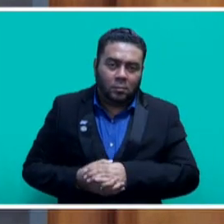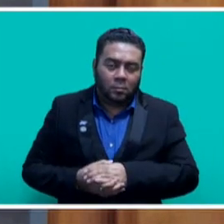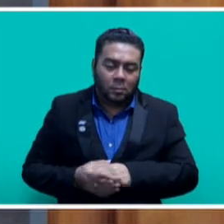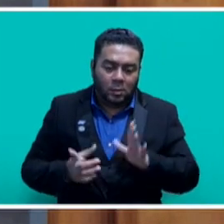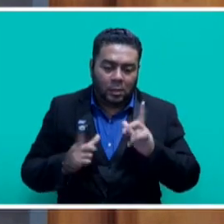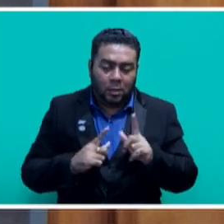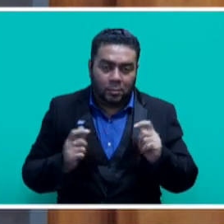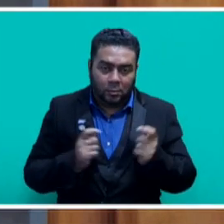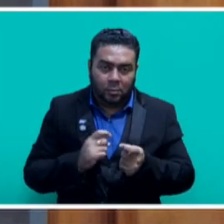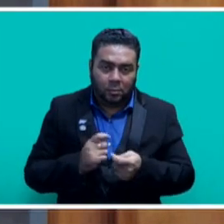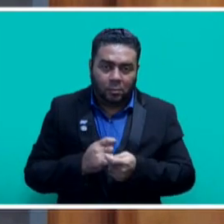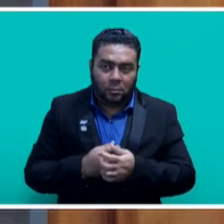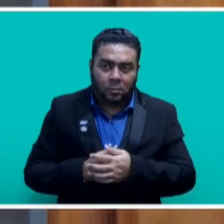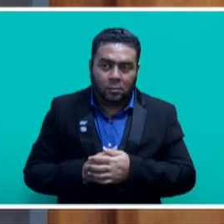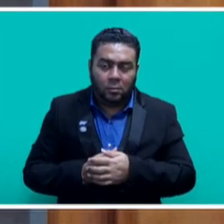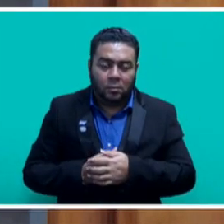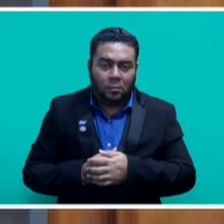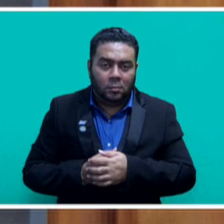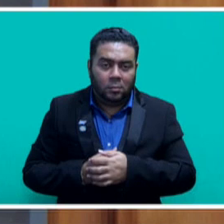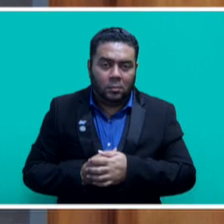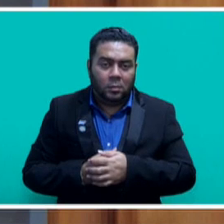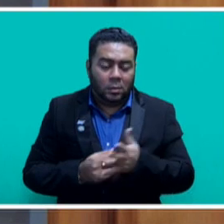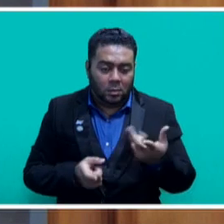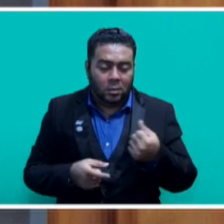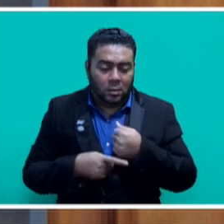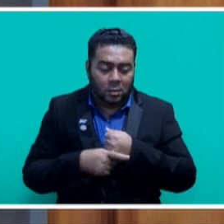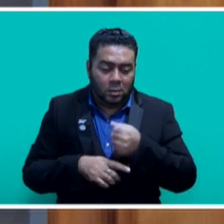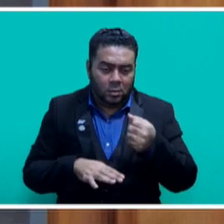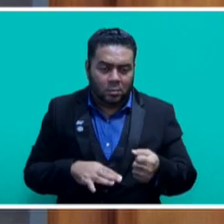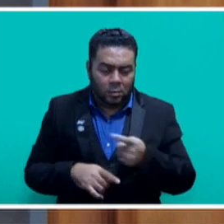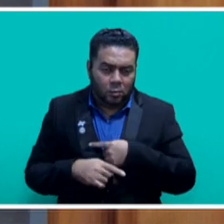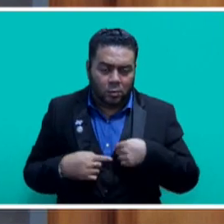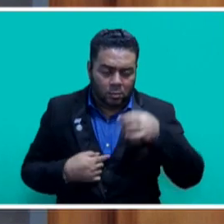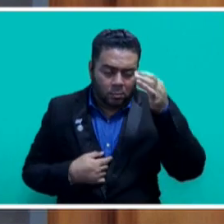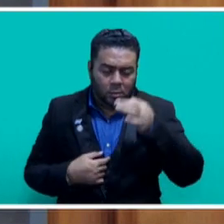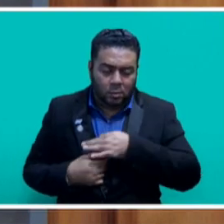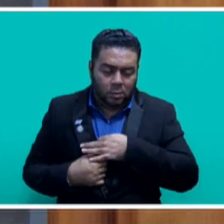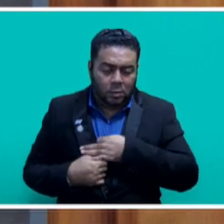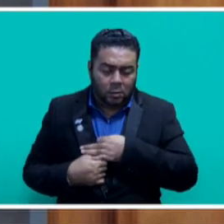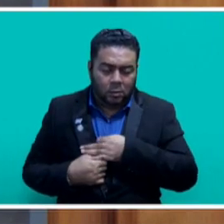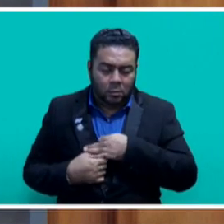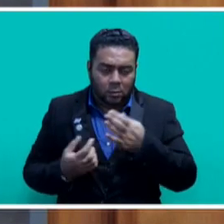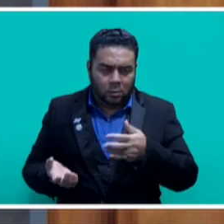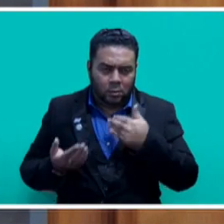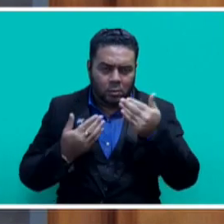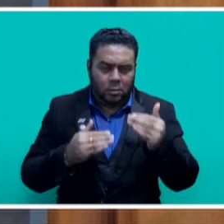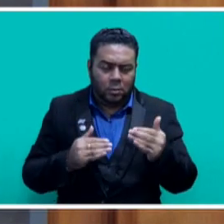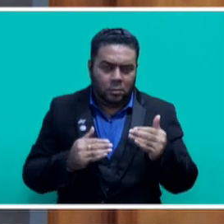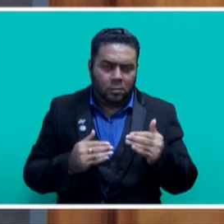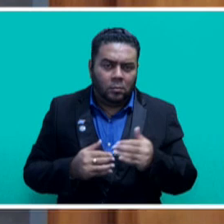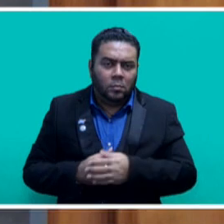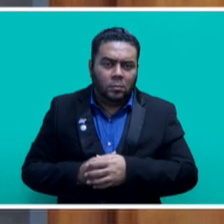climate change. As a reasonable government, we believe in taking proactive measures to mitigate